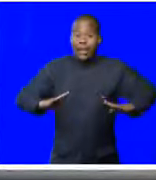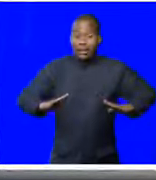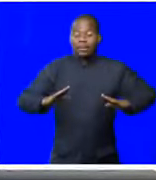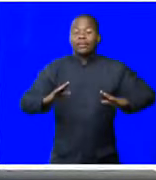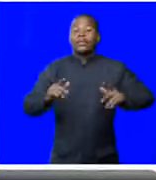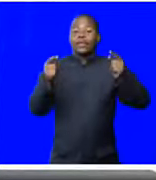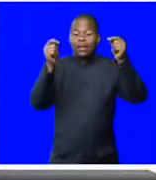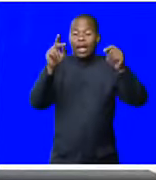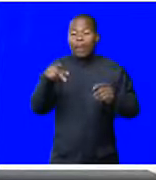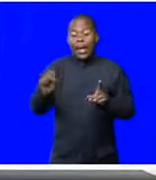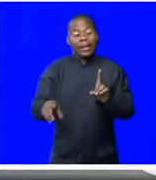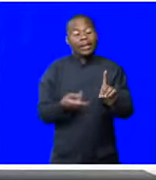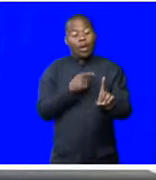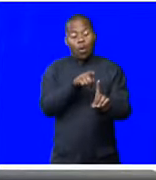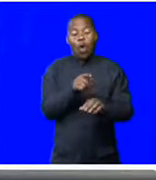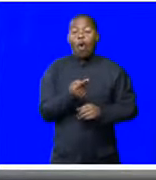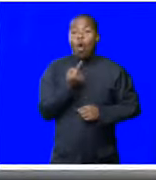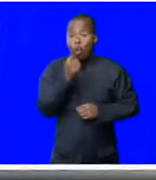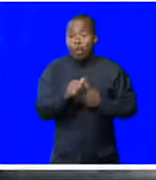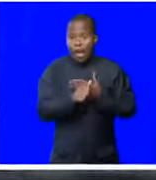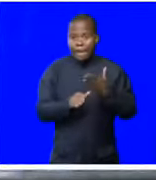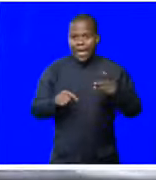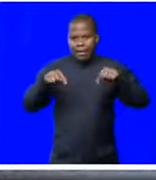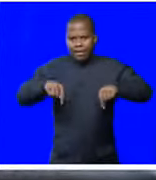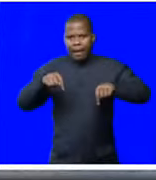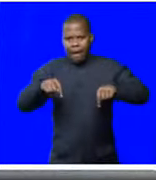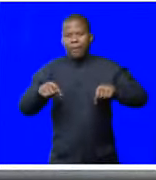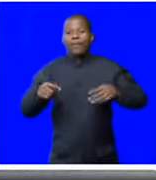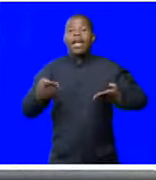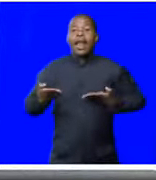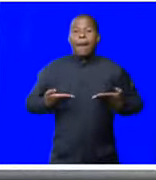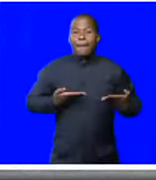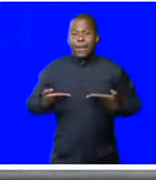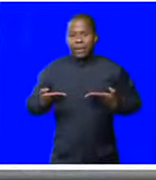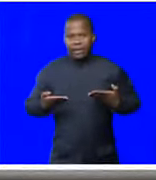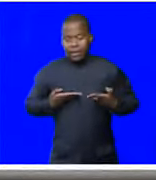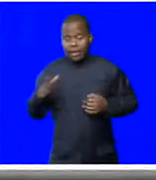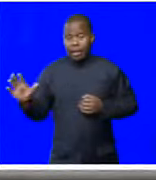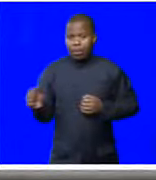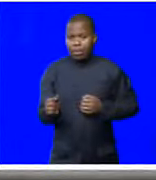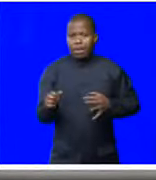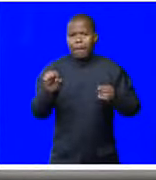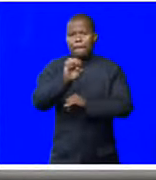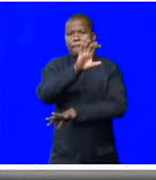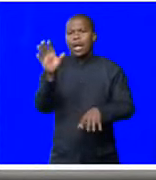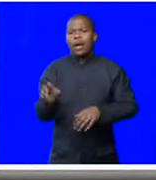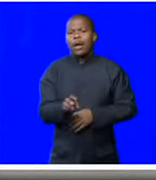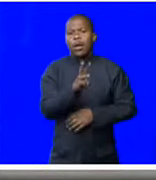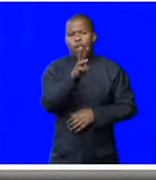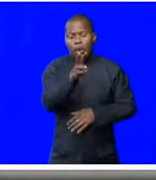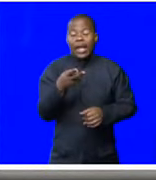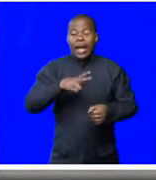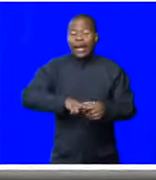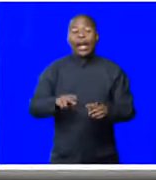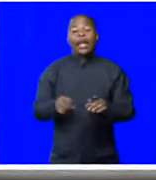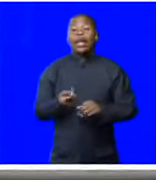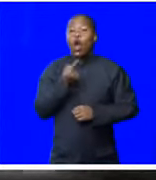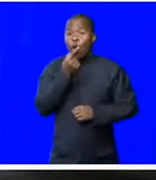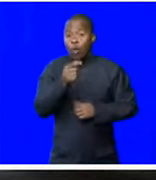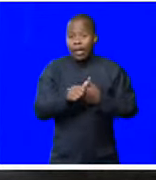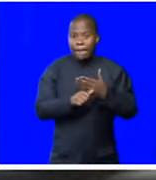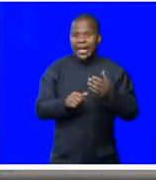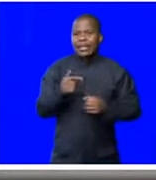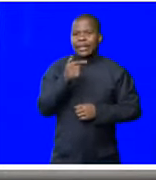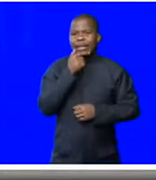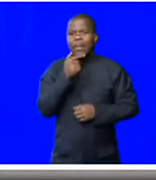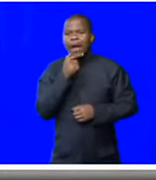Tulane Mkalipi says next month a tender will be awarded to a consultant company to do the job. He says in December, trials